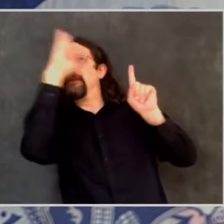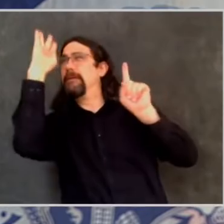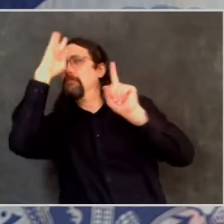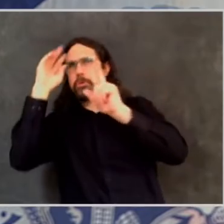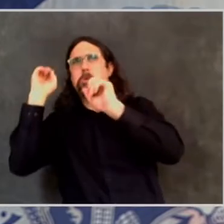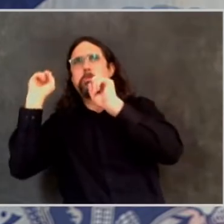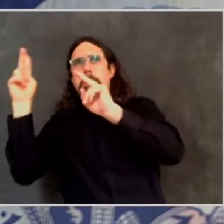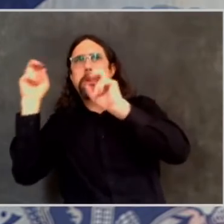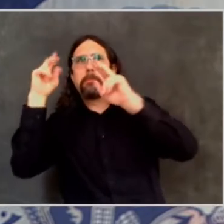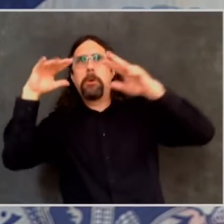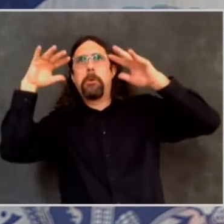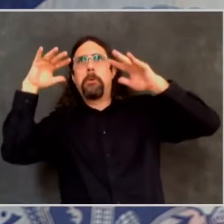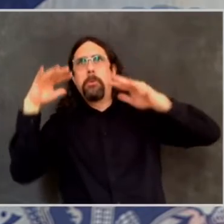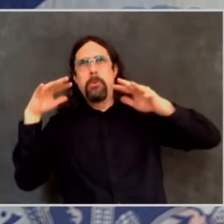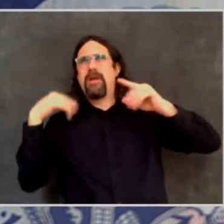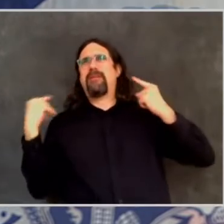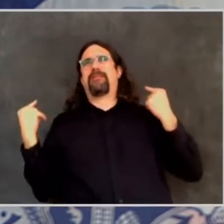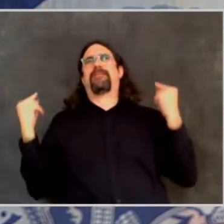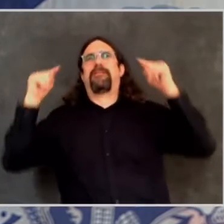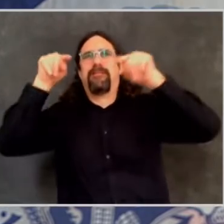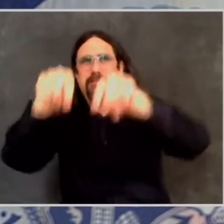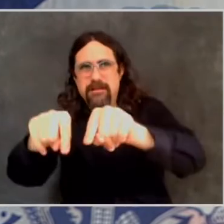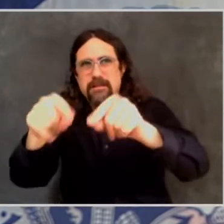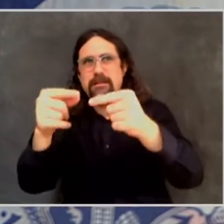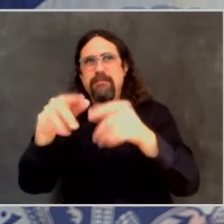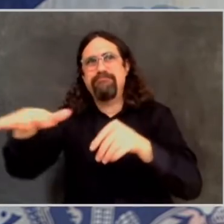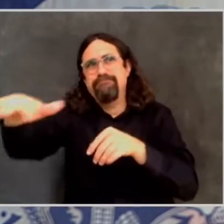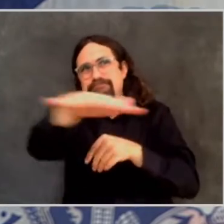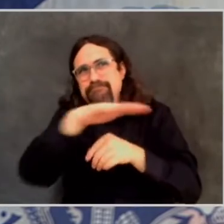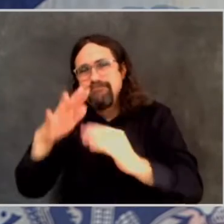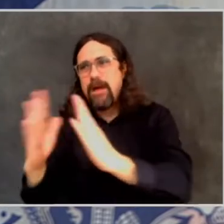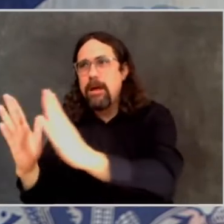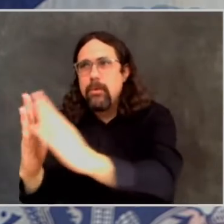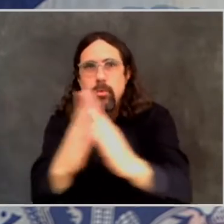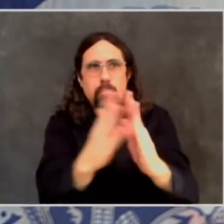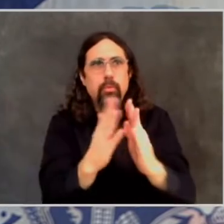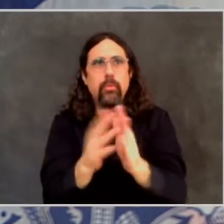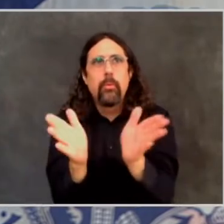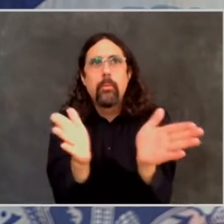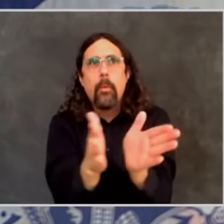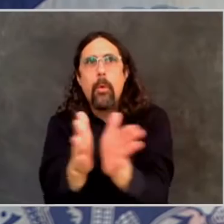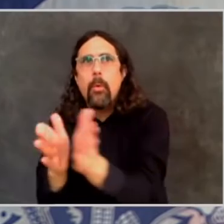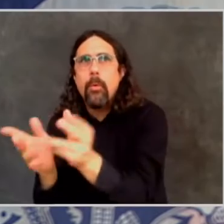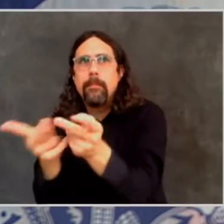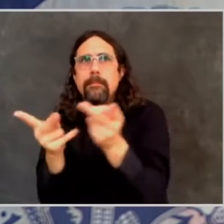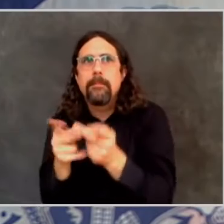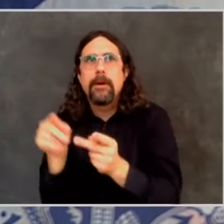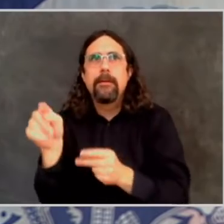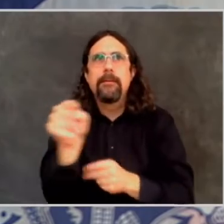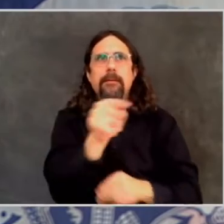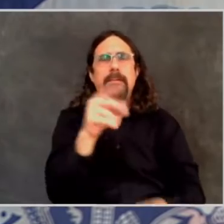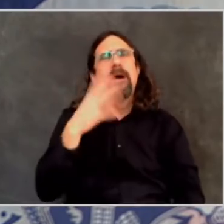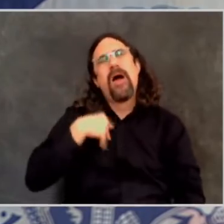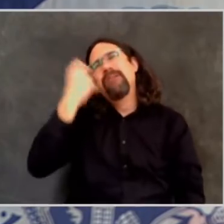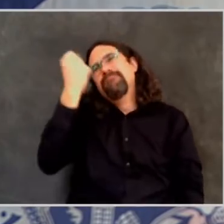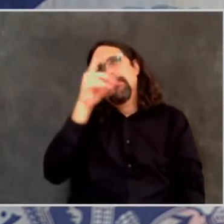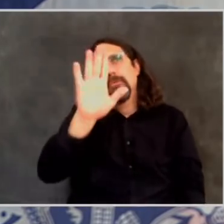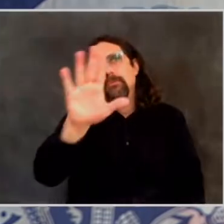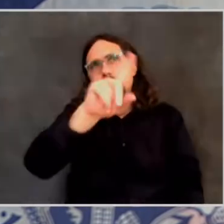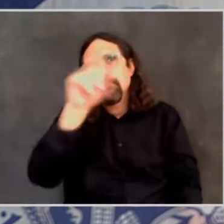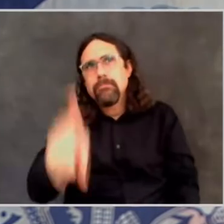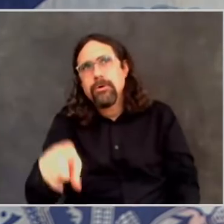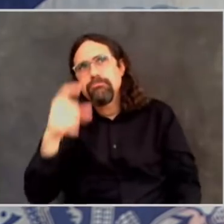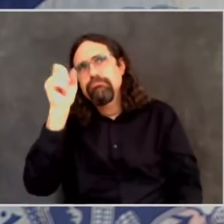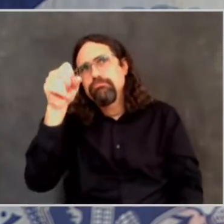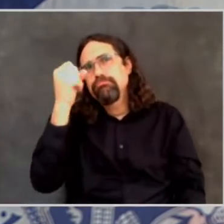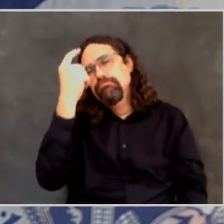But again, I'll be the first to say, if God forbid there's another surge or our hospital system needs the help, then everything's going to go back that way. But